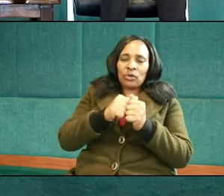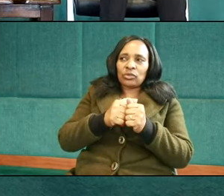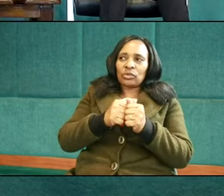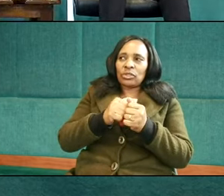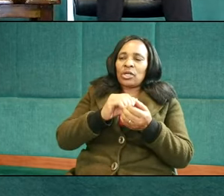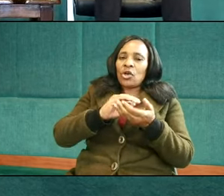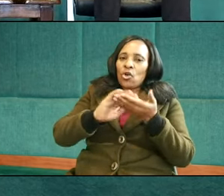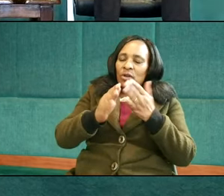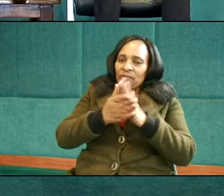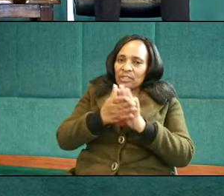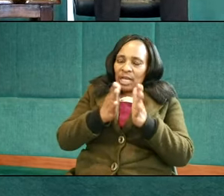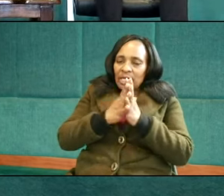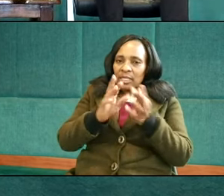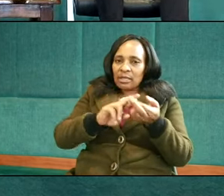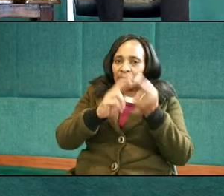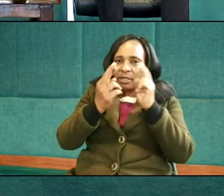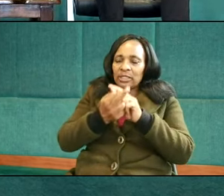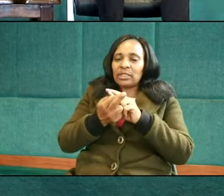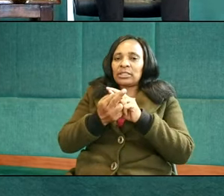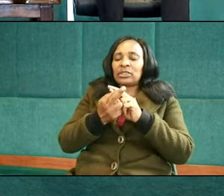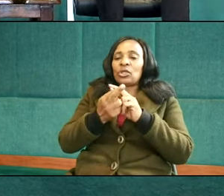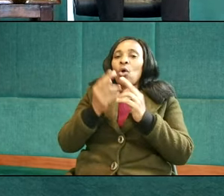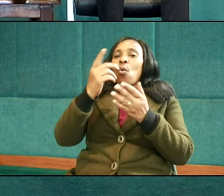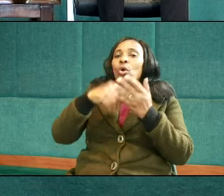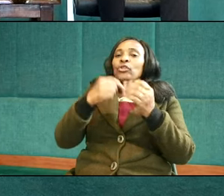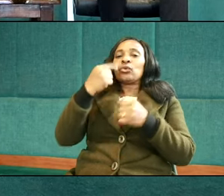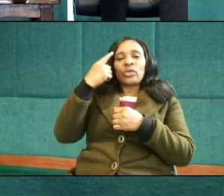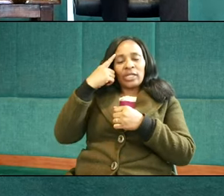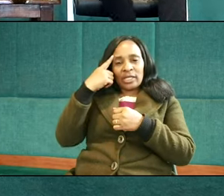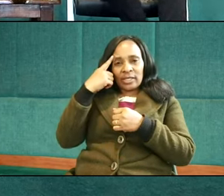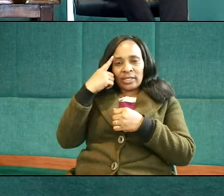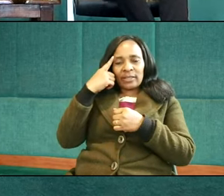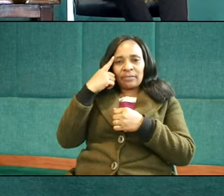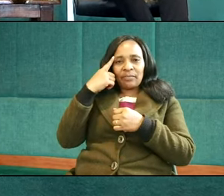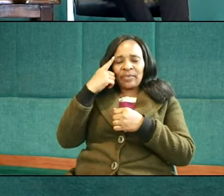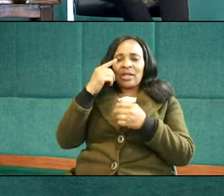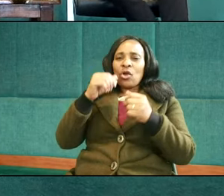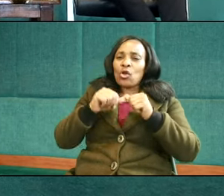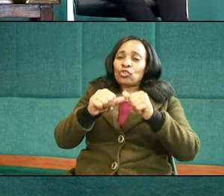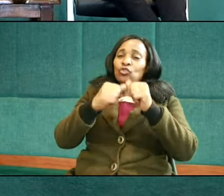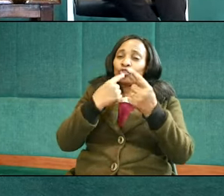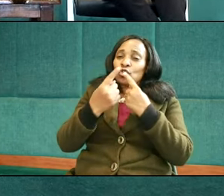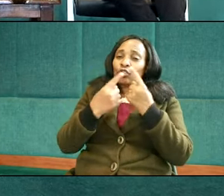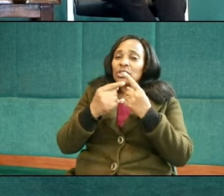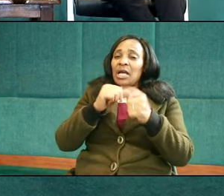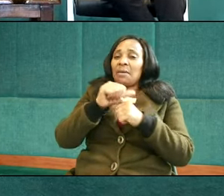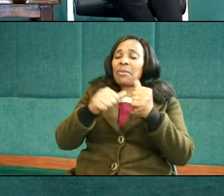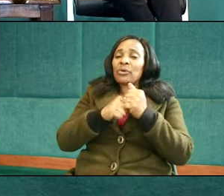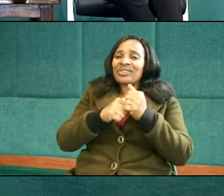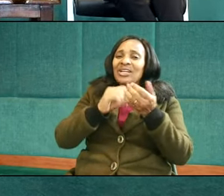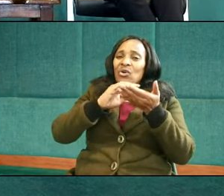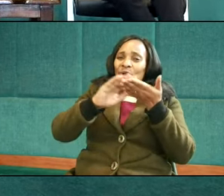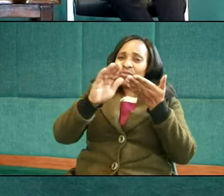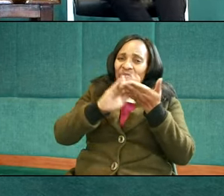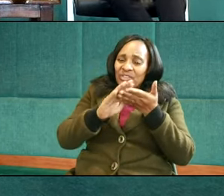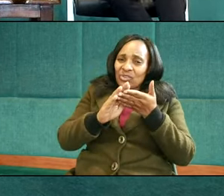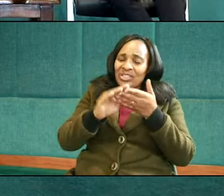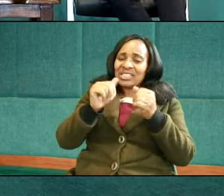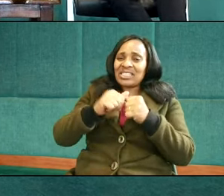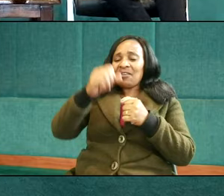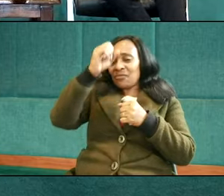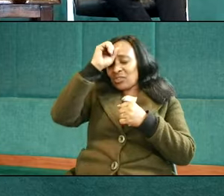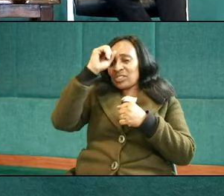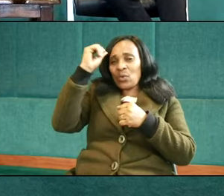confession and repentance from the What Do You Think section. And as we continue talking about the confessions of a foolish wise